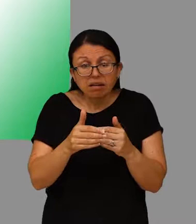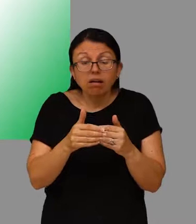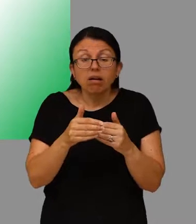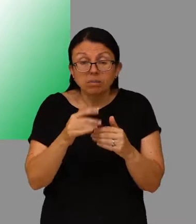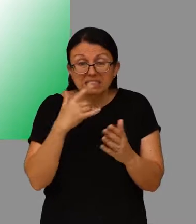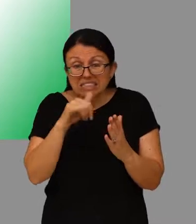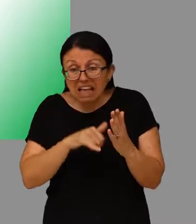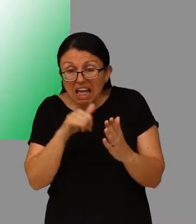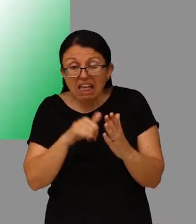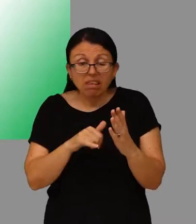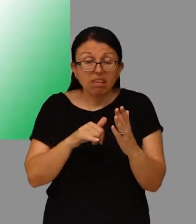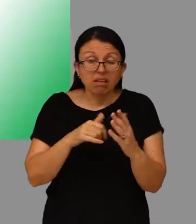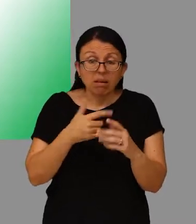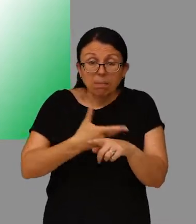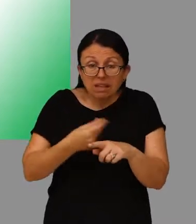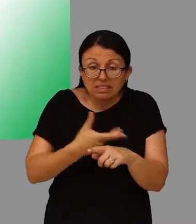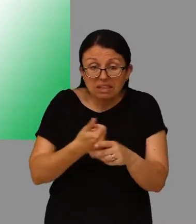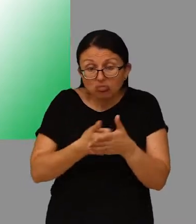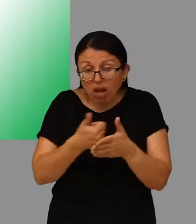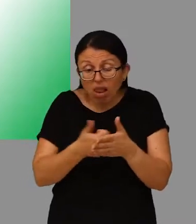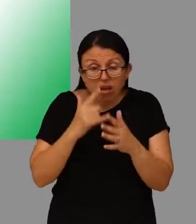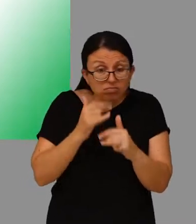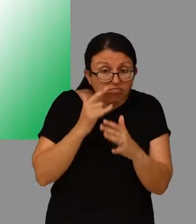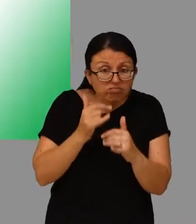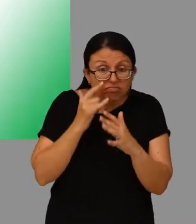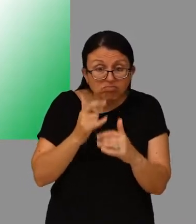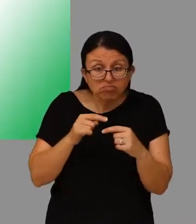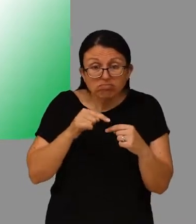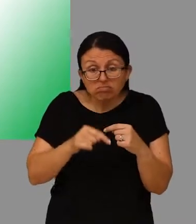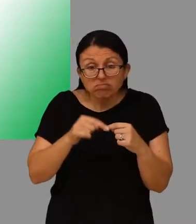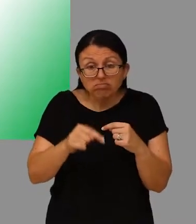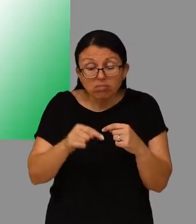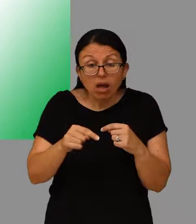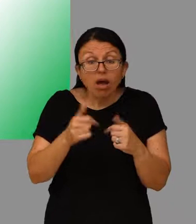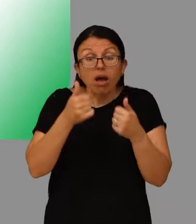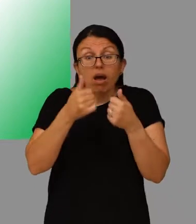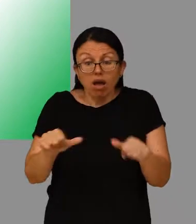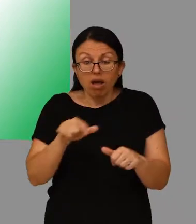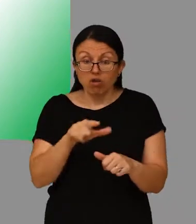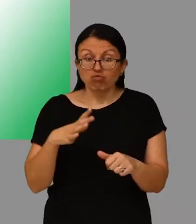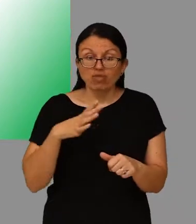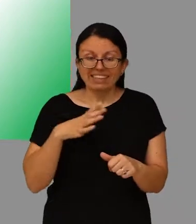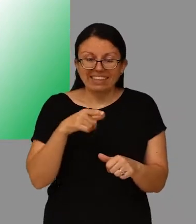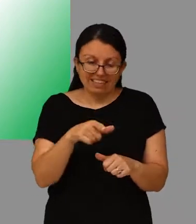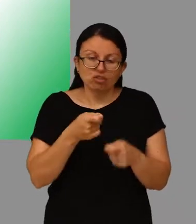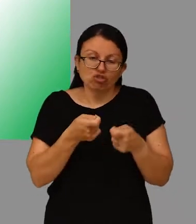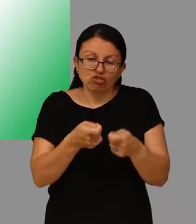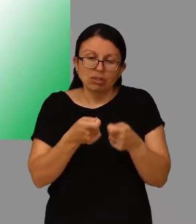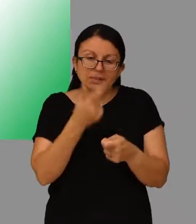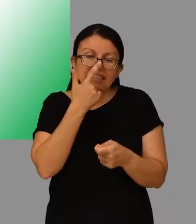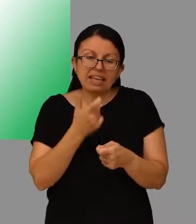possibly with scans and blood tests on a regular basis until such time as treatment becomes